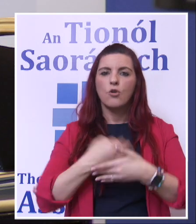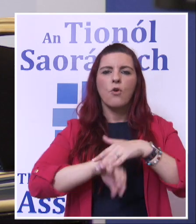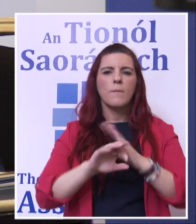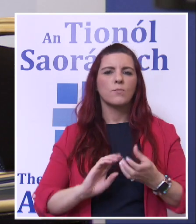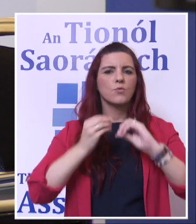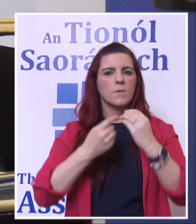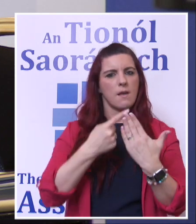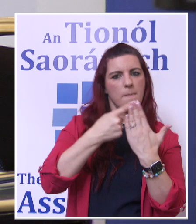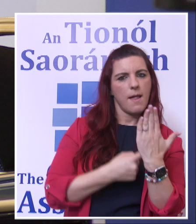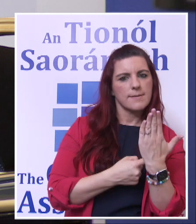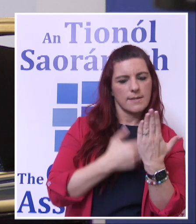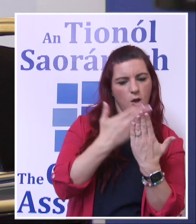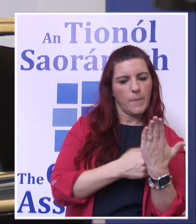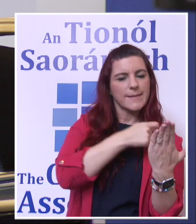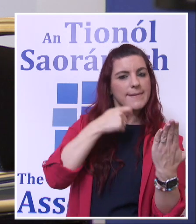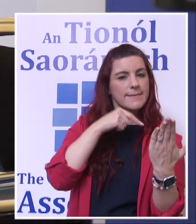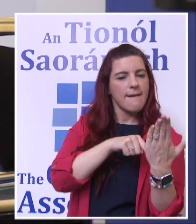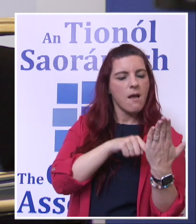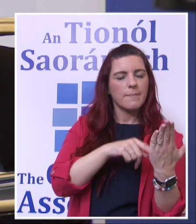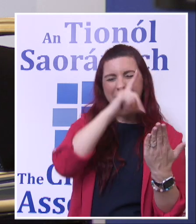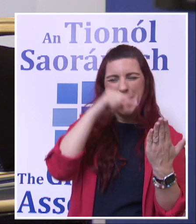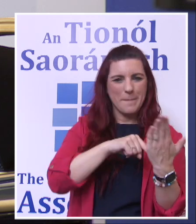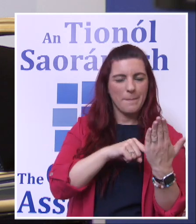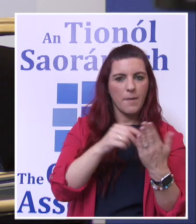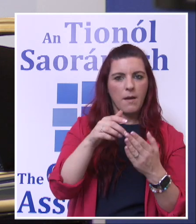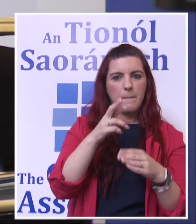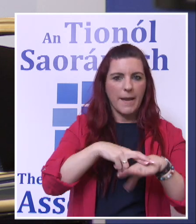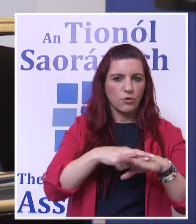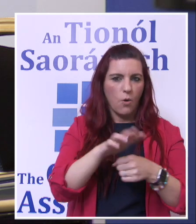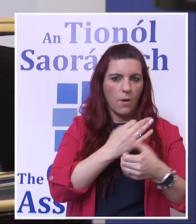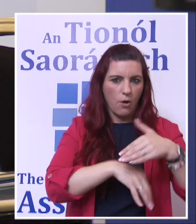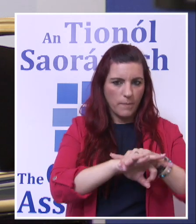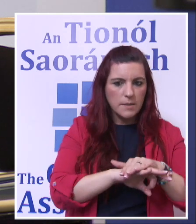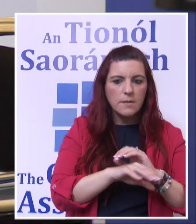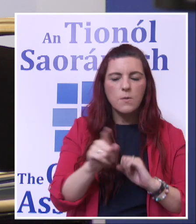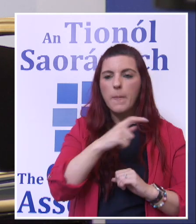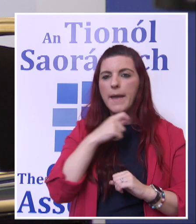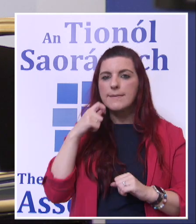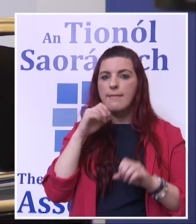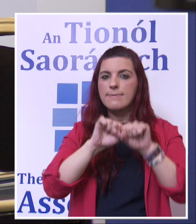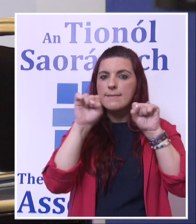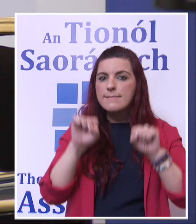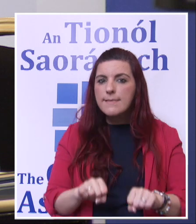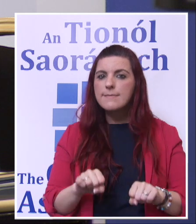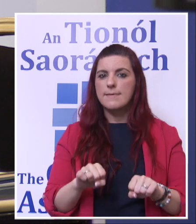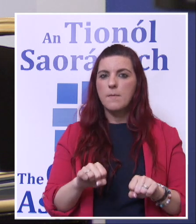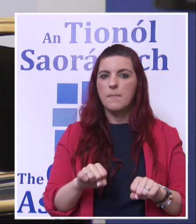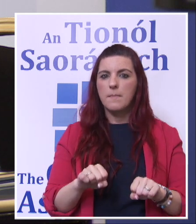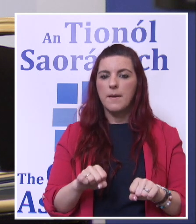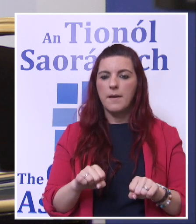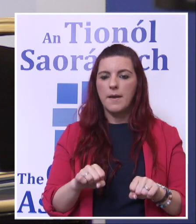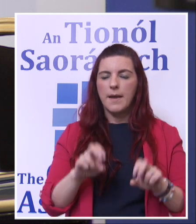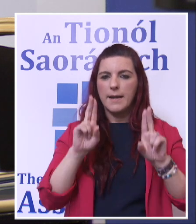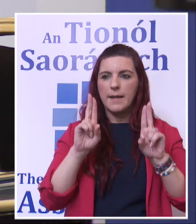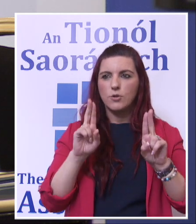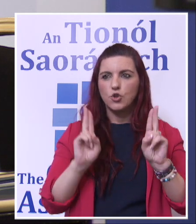called Better Local Government, in which it stated with no ambiguity, the system as a whole can lean more in favour of the